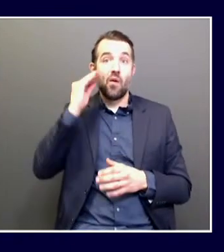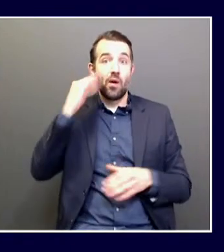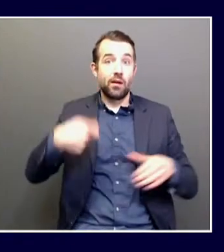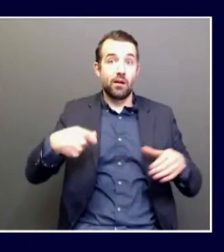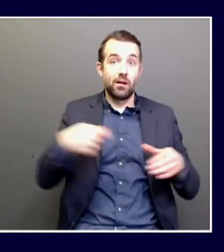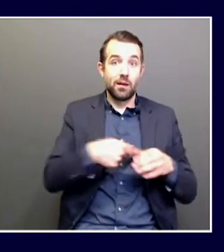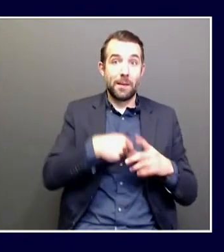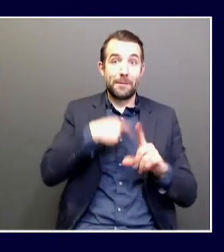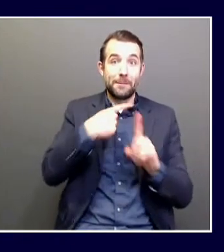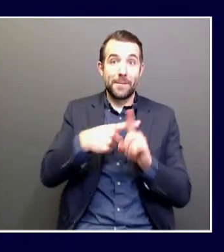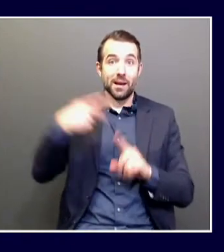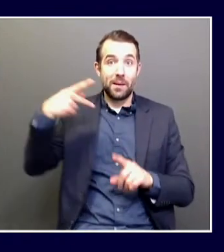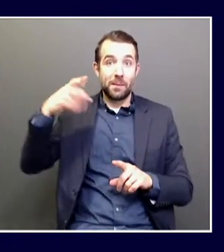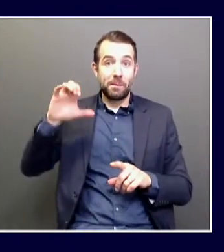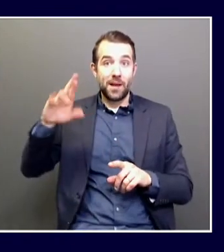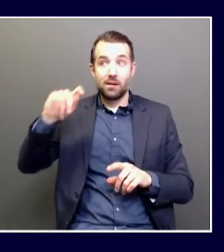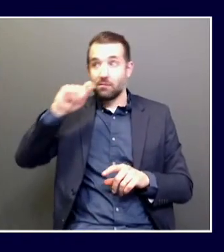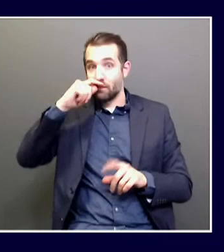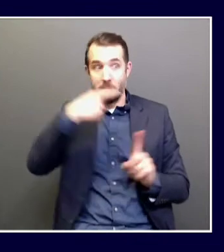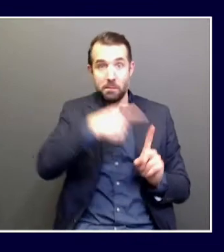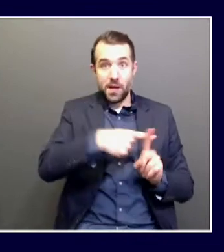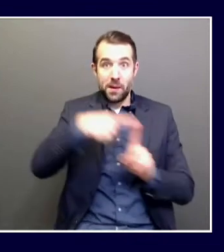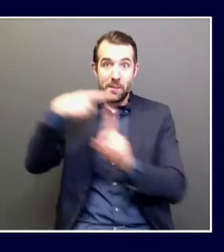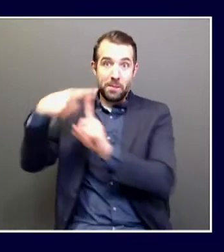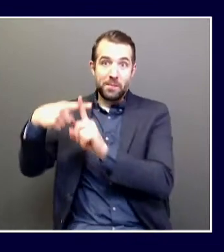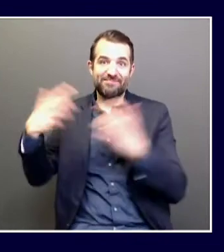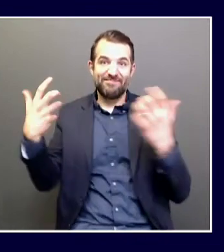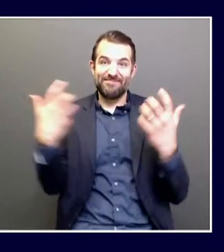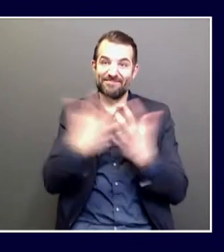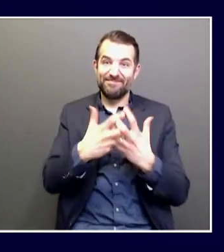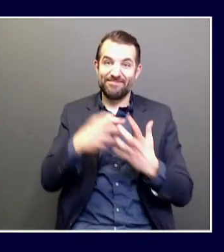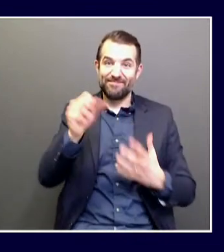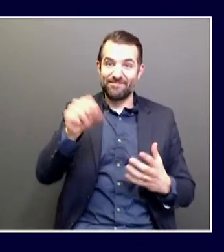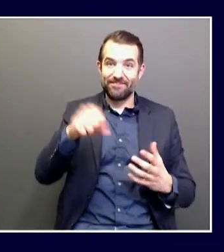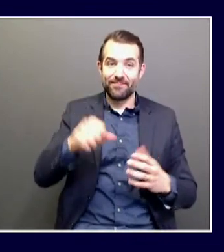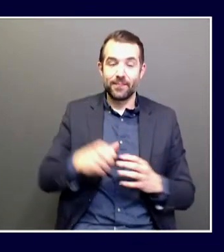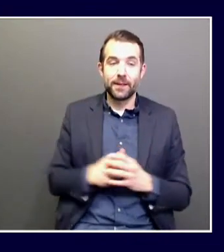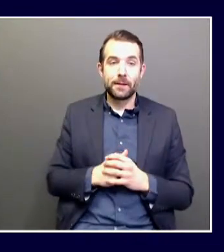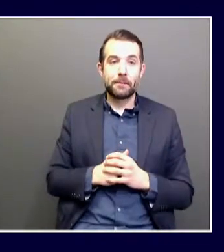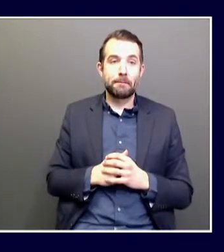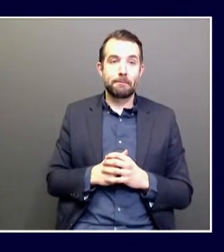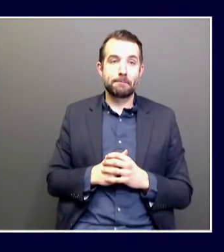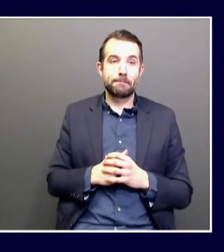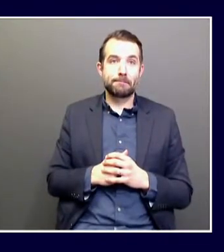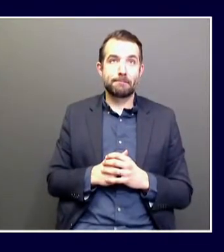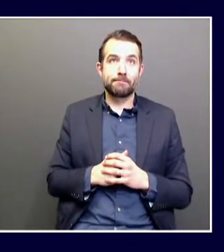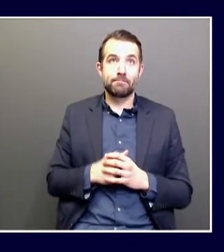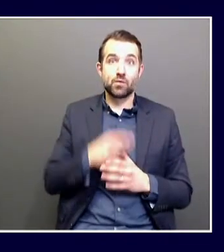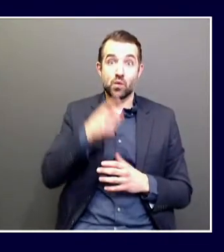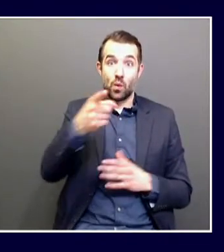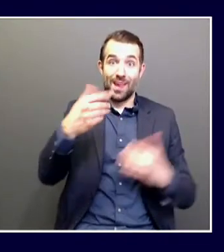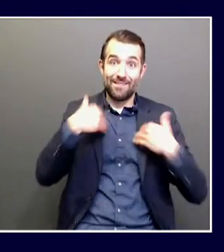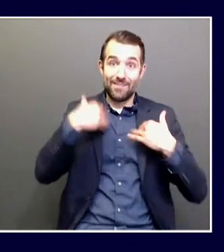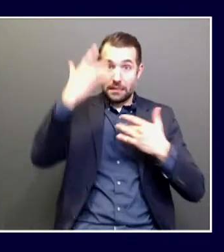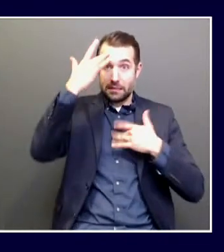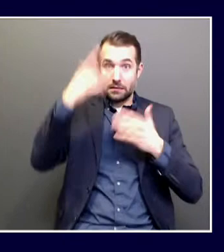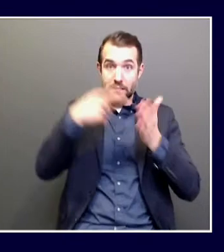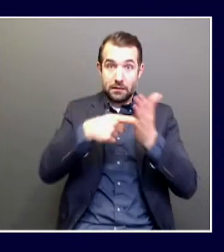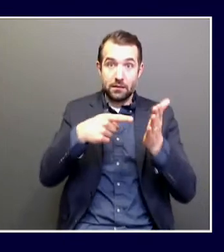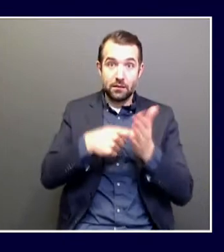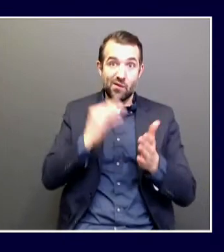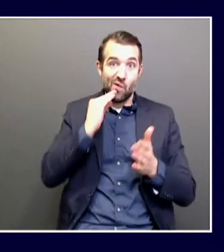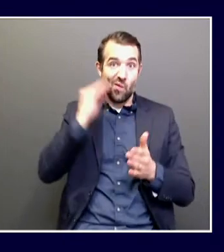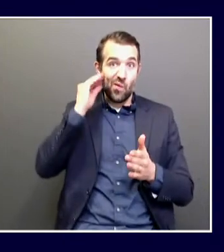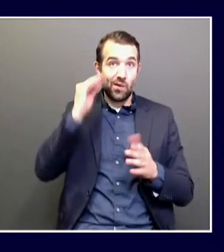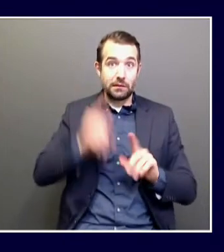the bottom line there. If you have symptoms of COVID-19 and you take an at-home test and it comes back